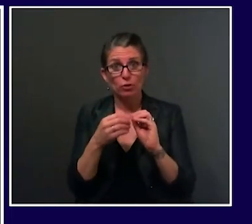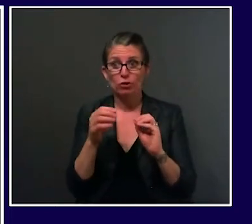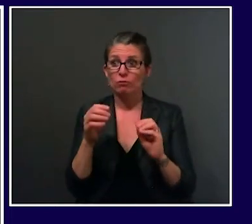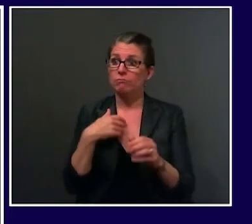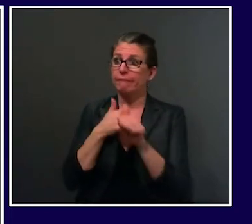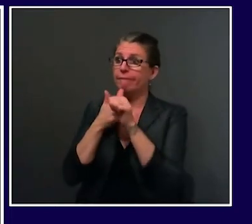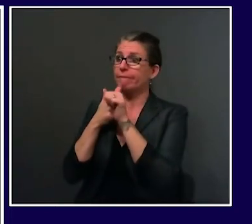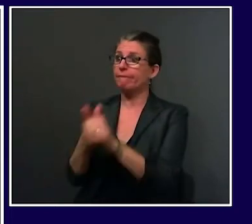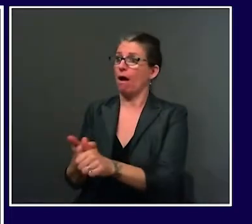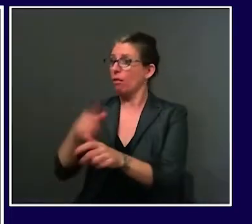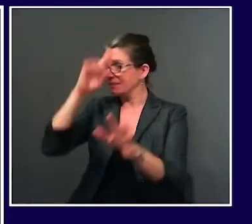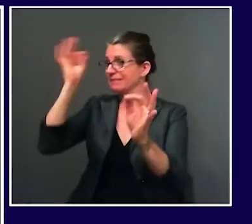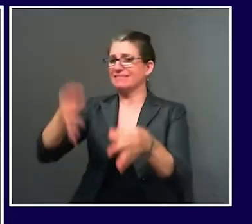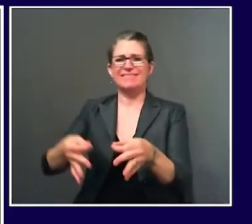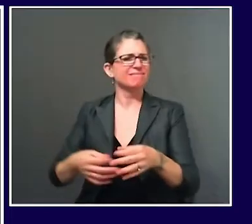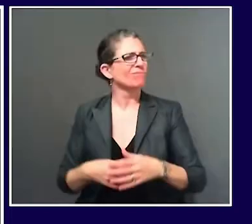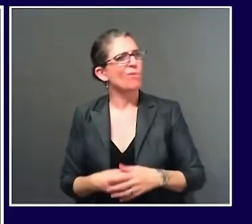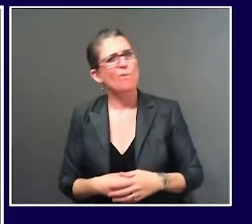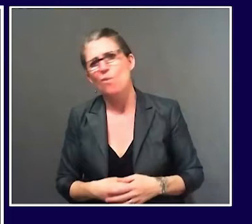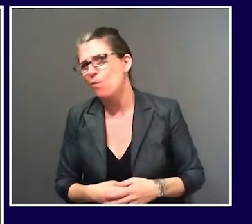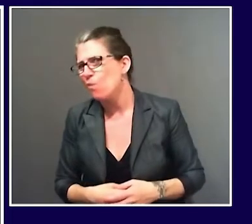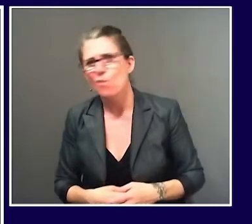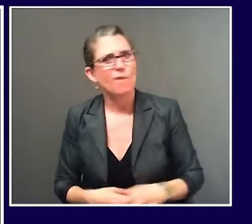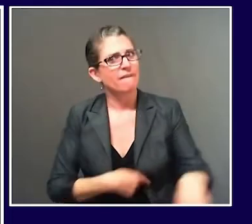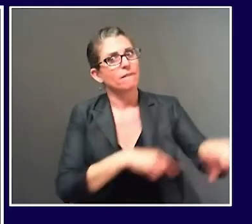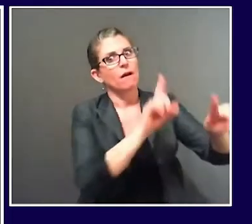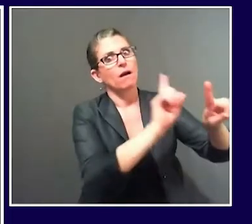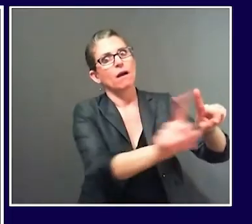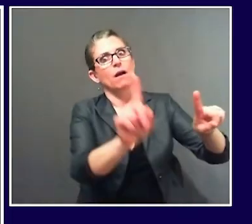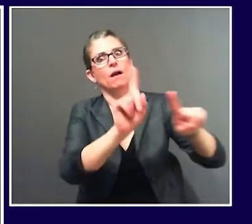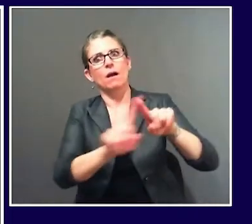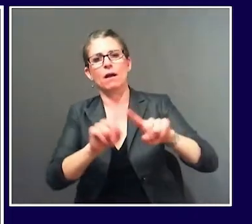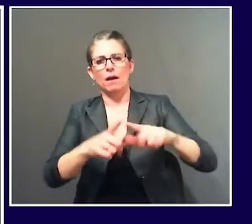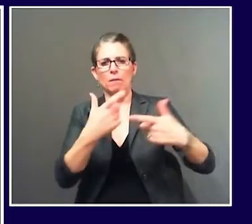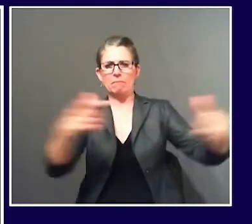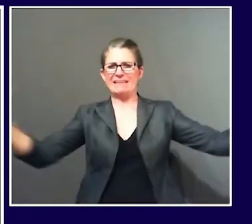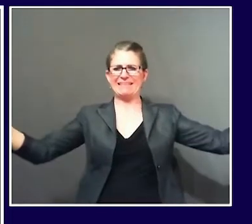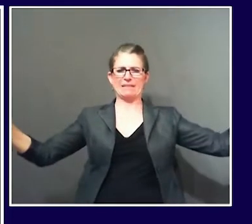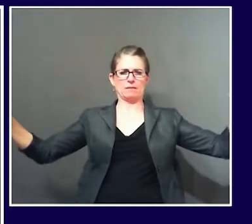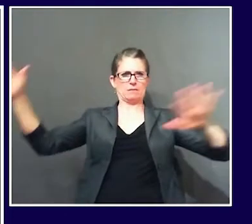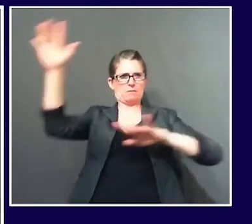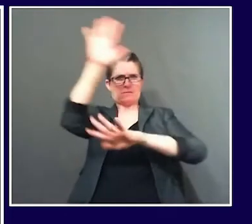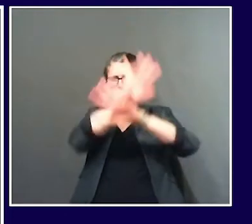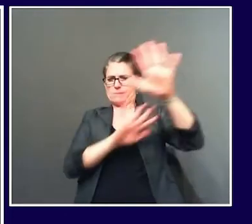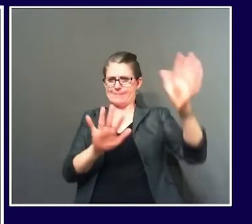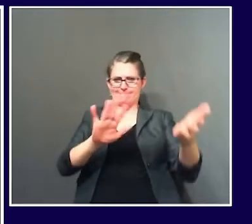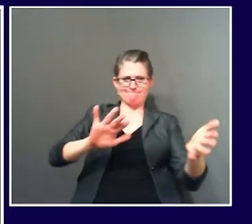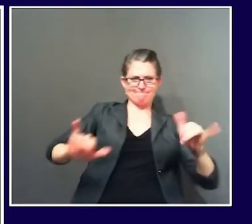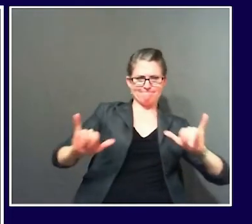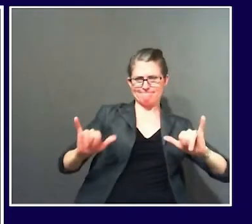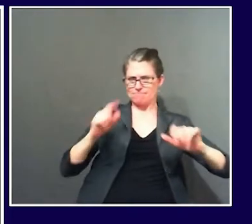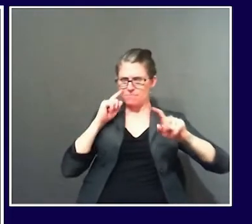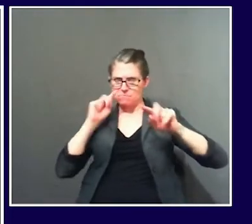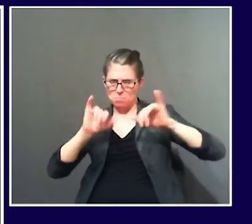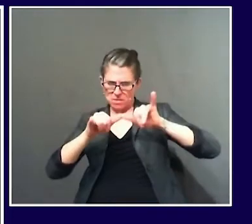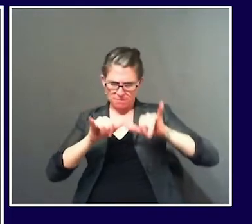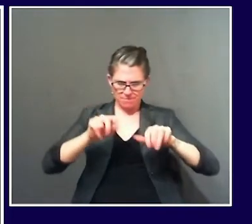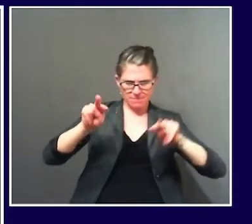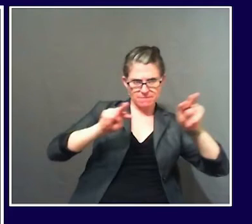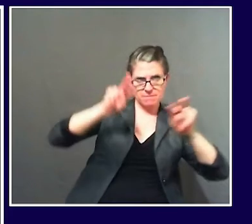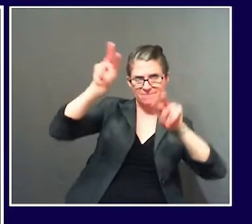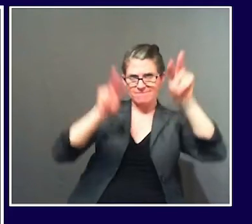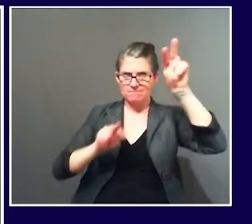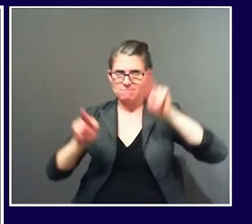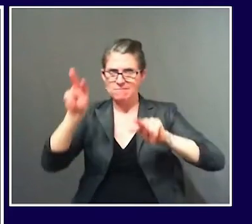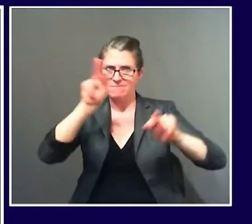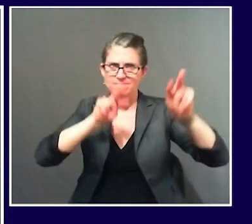array of different values we take a look at. In this particular situation, it was not just the aggregate number of cases, but